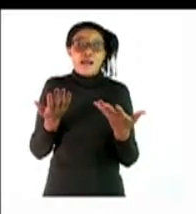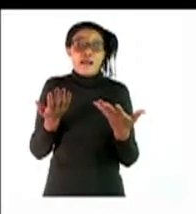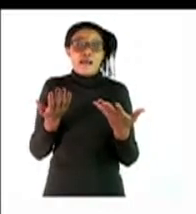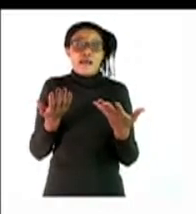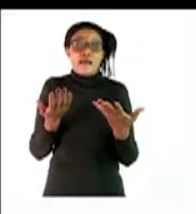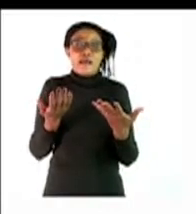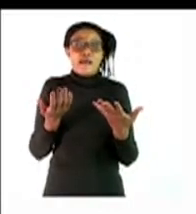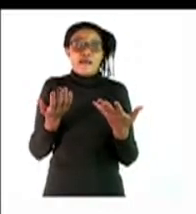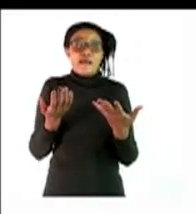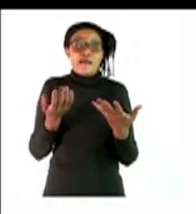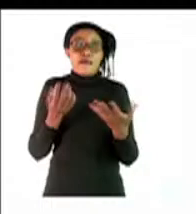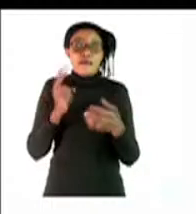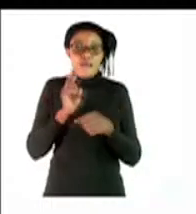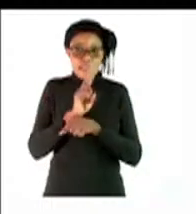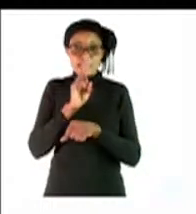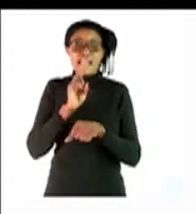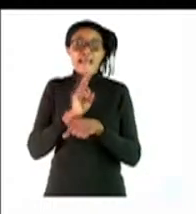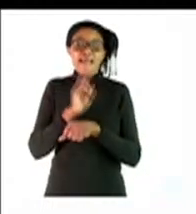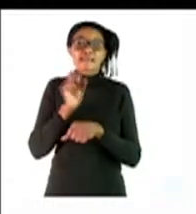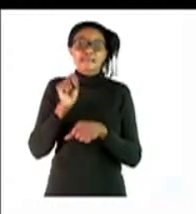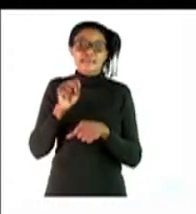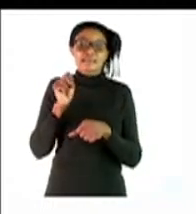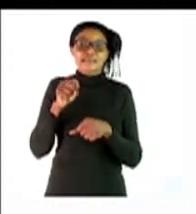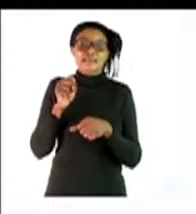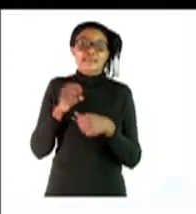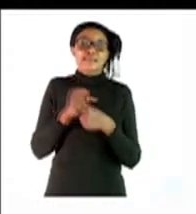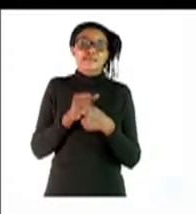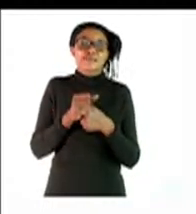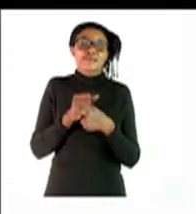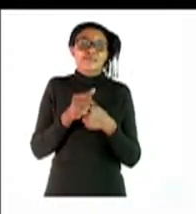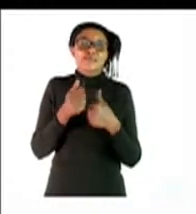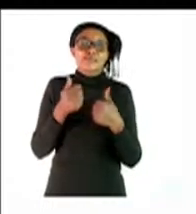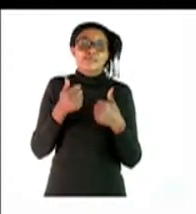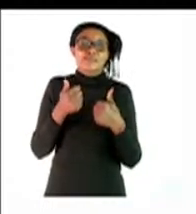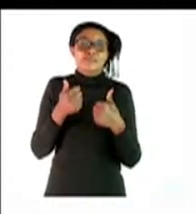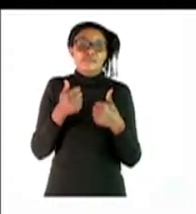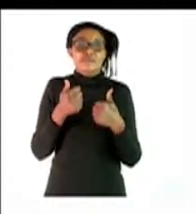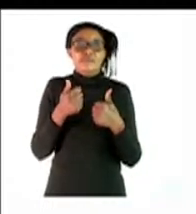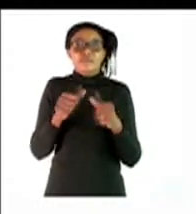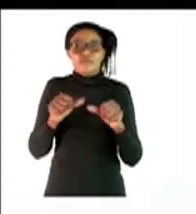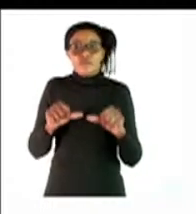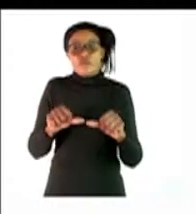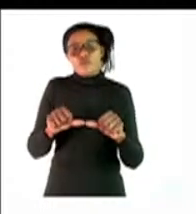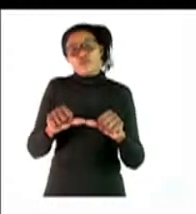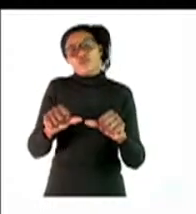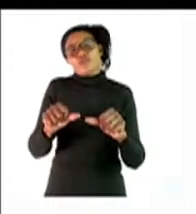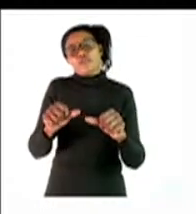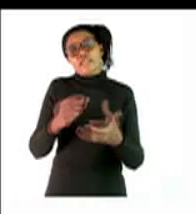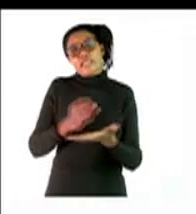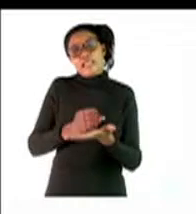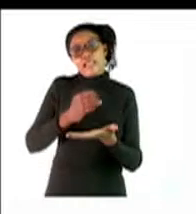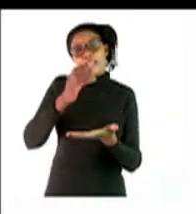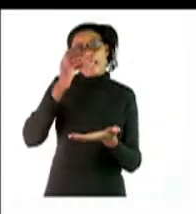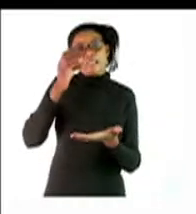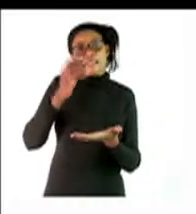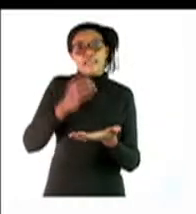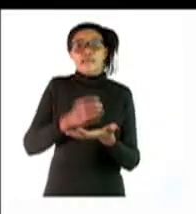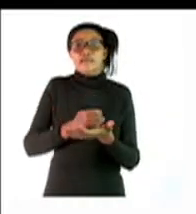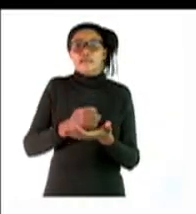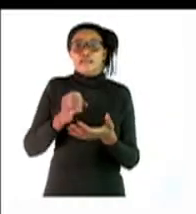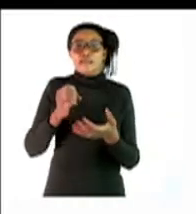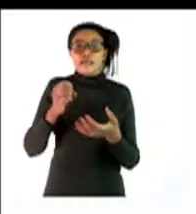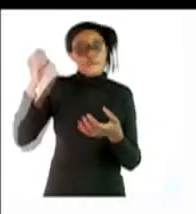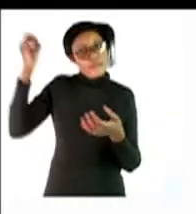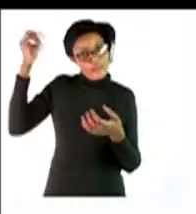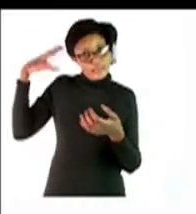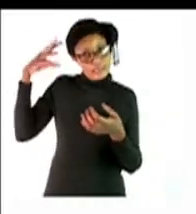Second. Very, very good. And so you will continue with the glasses and the